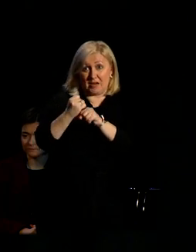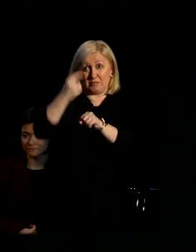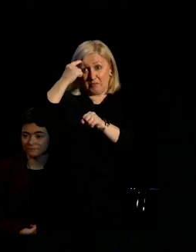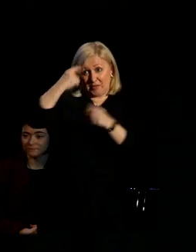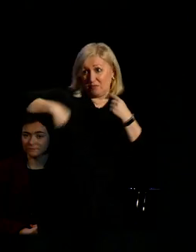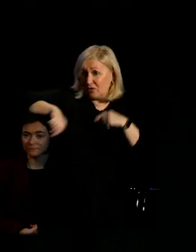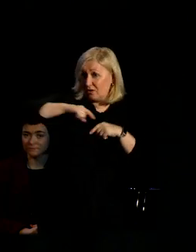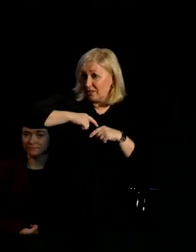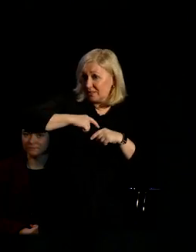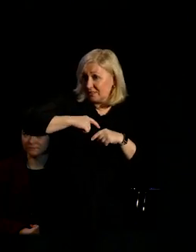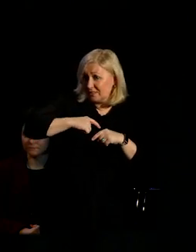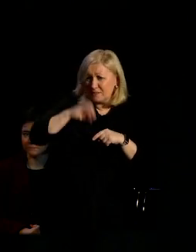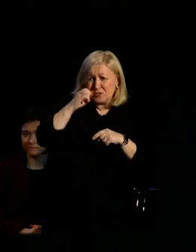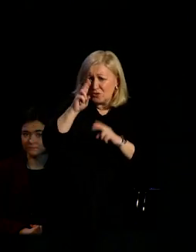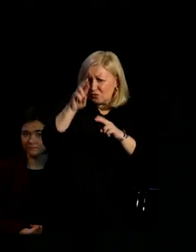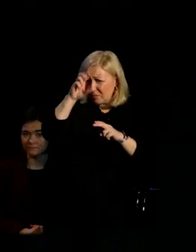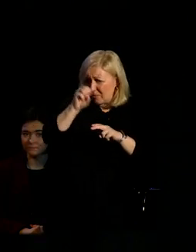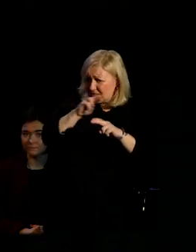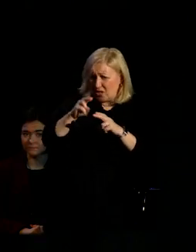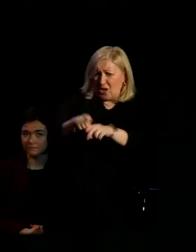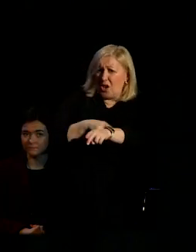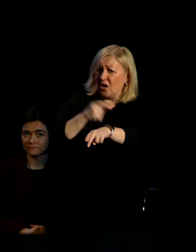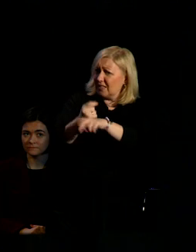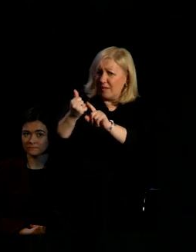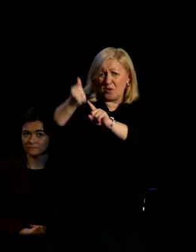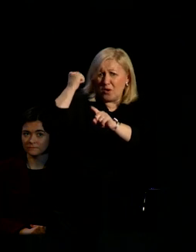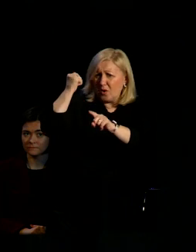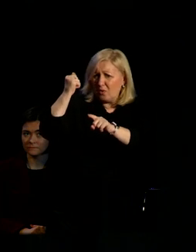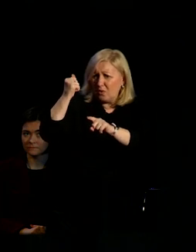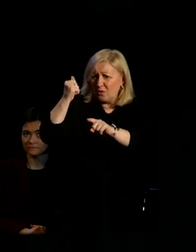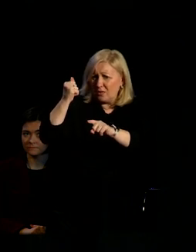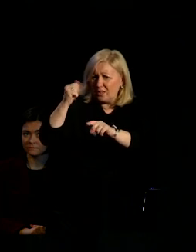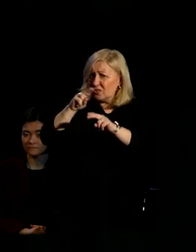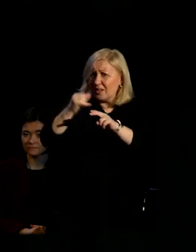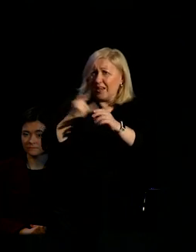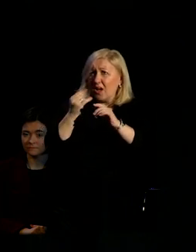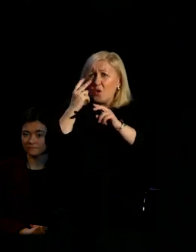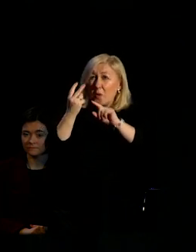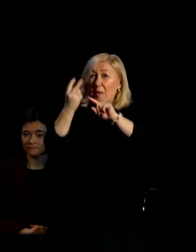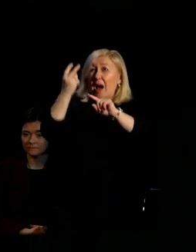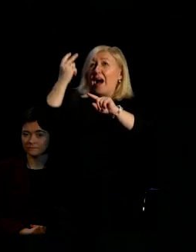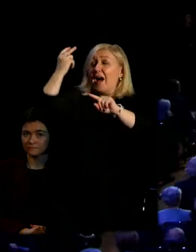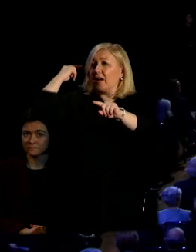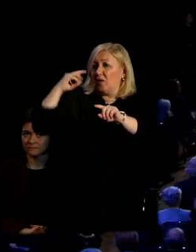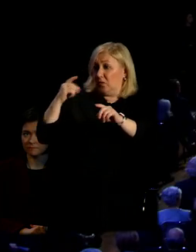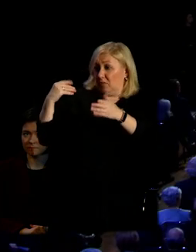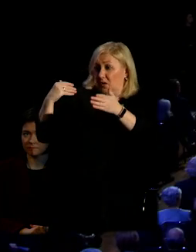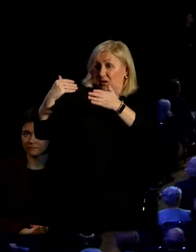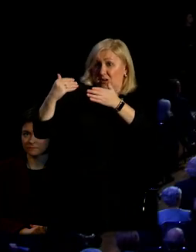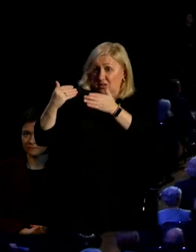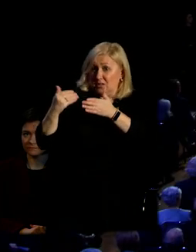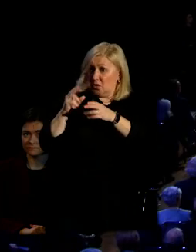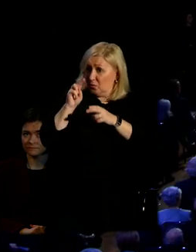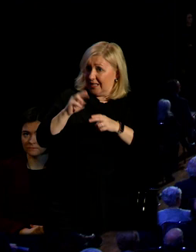from the evil that was the Holocaust. This is not an event from any distant past. We have to